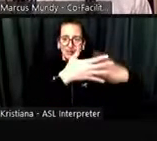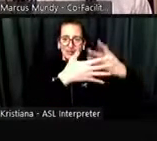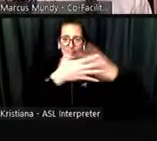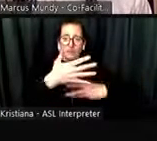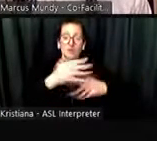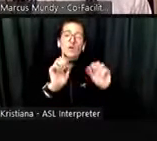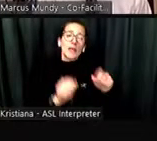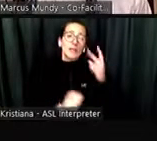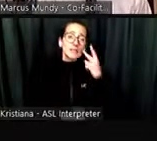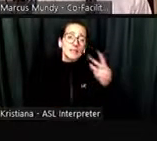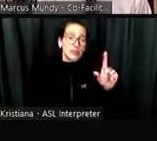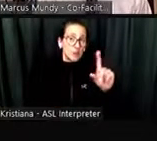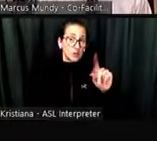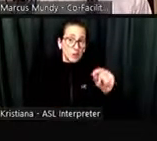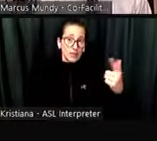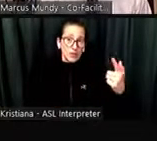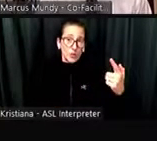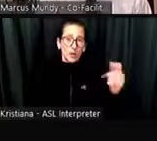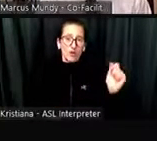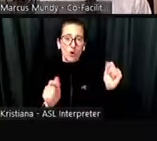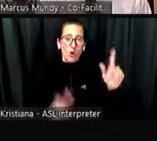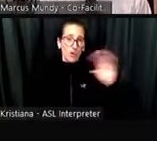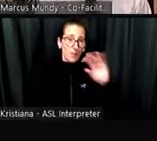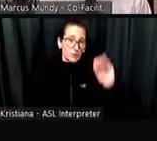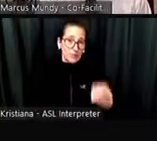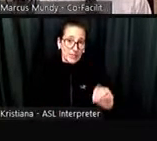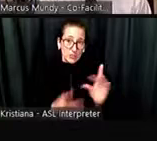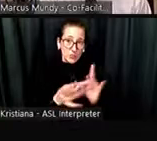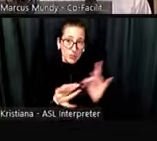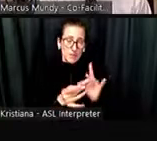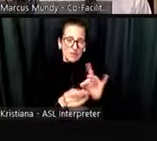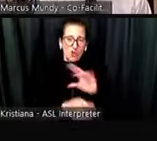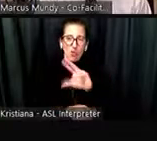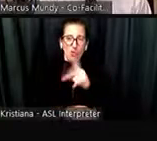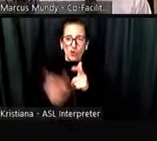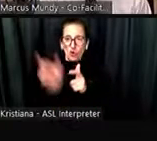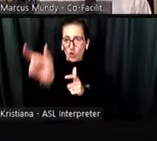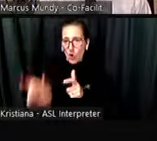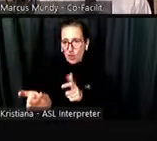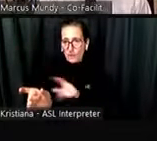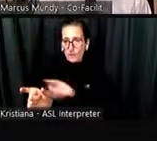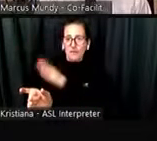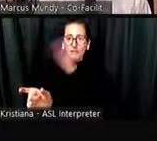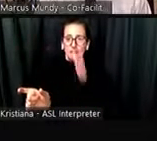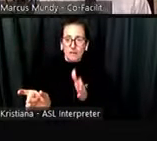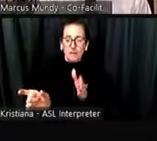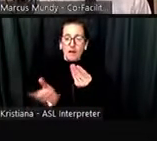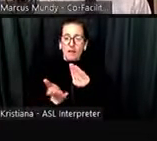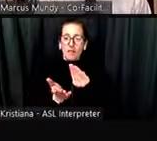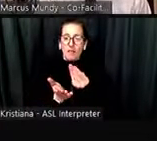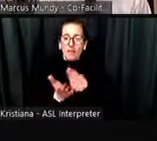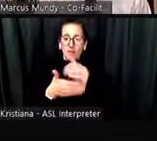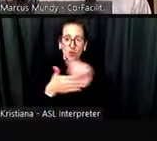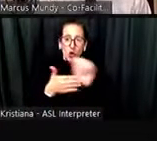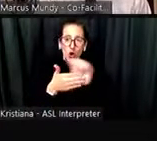of the percentage that we mentioned is in column 3, and then they are accompanied by dollar amount that makes up that